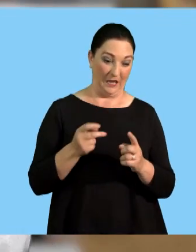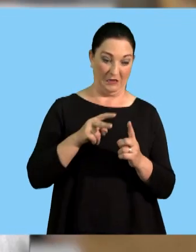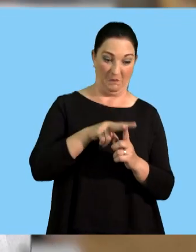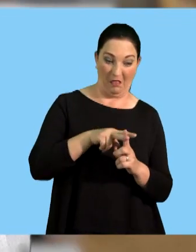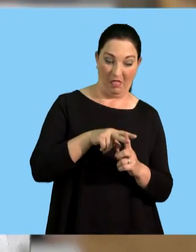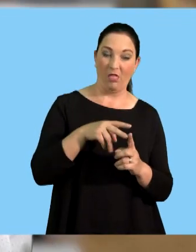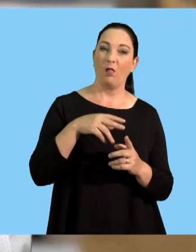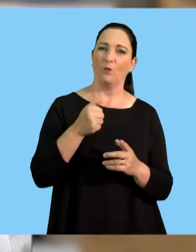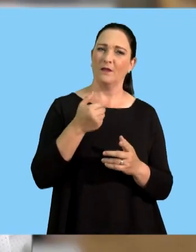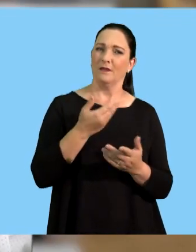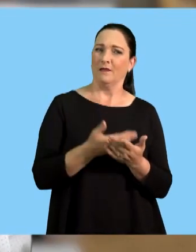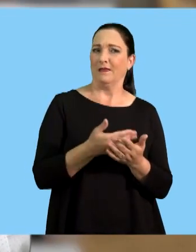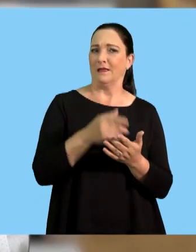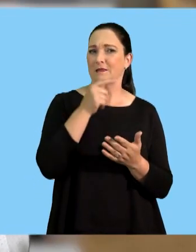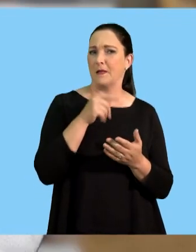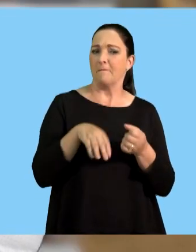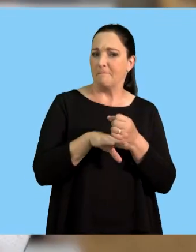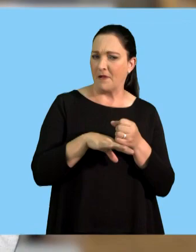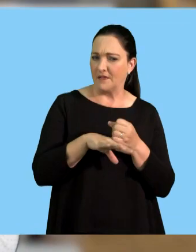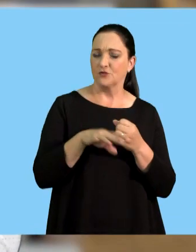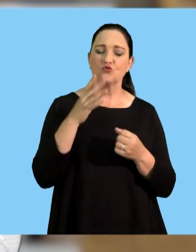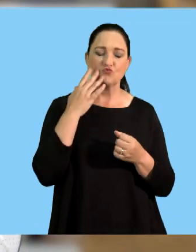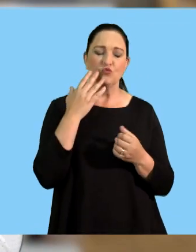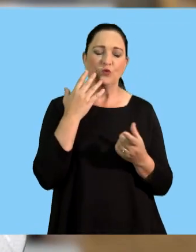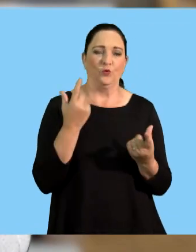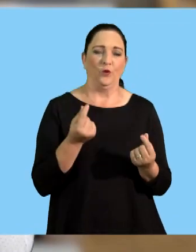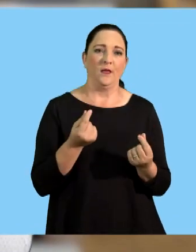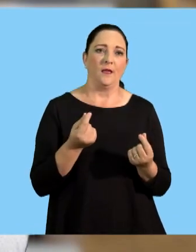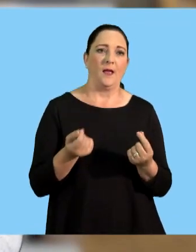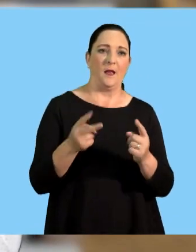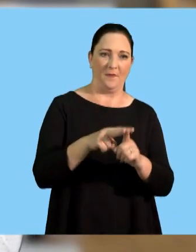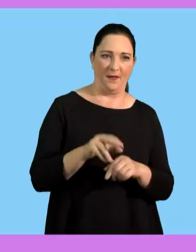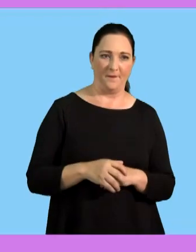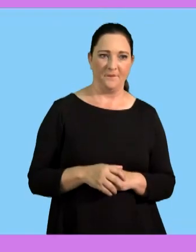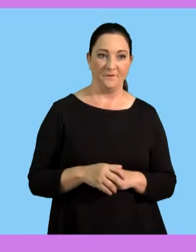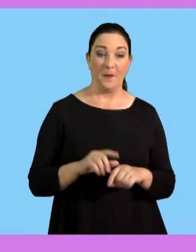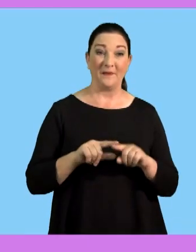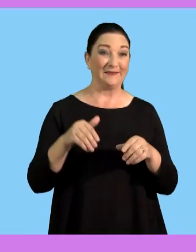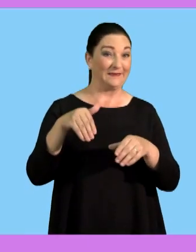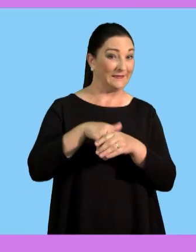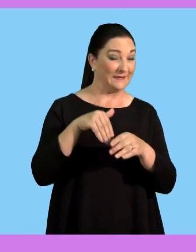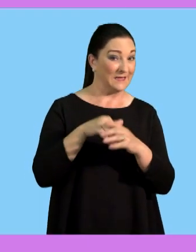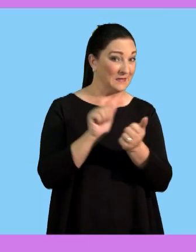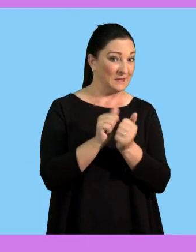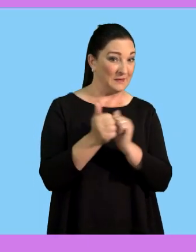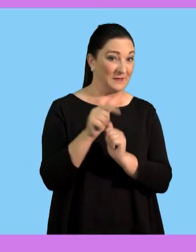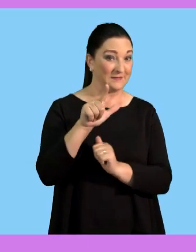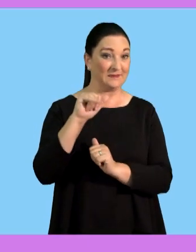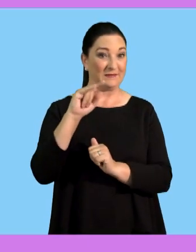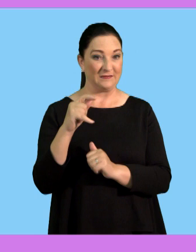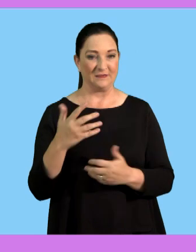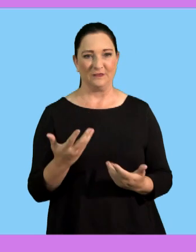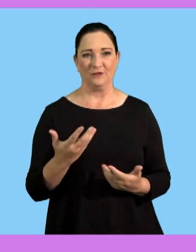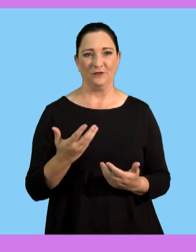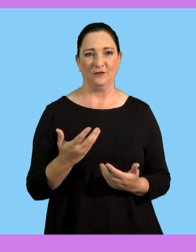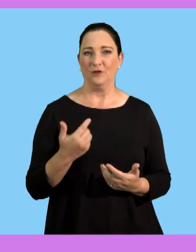this basic concept when we go to our application topics. Okay, and also remember, within mathematical literacy, we don't have